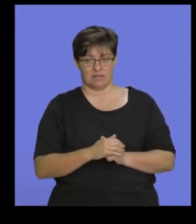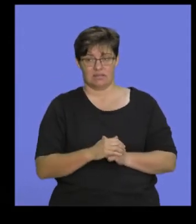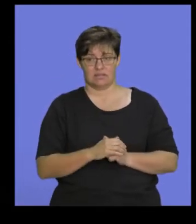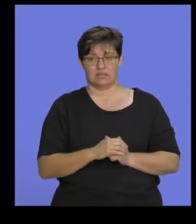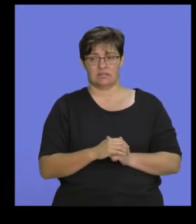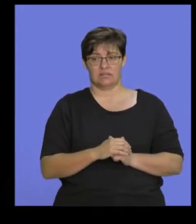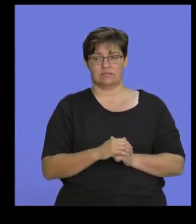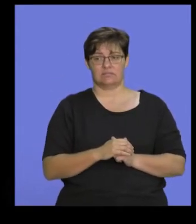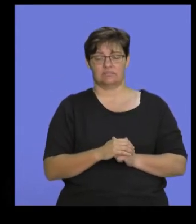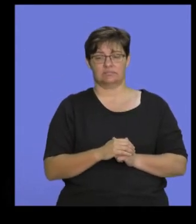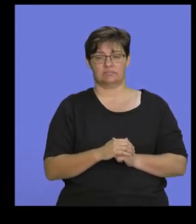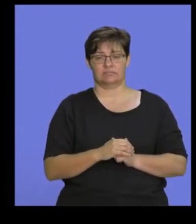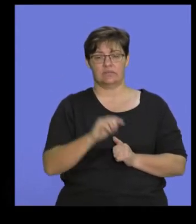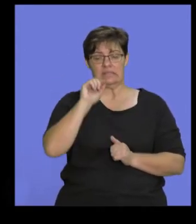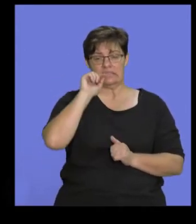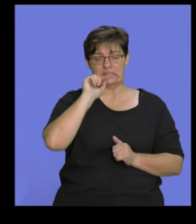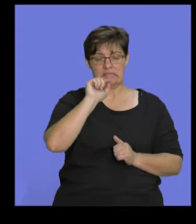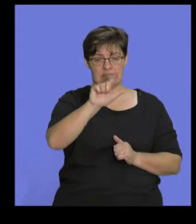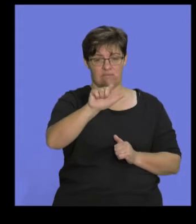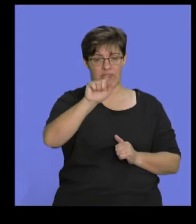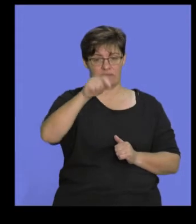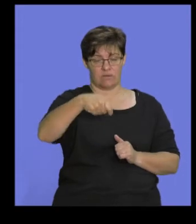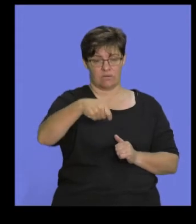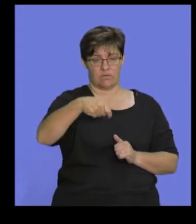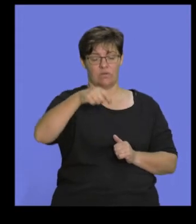7,449. So this is